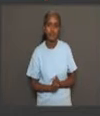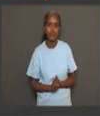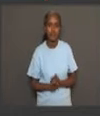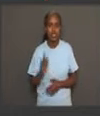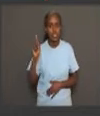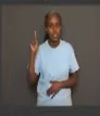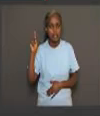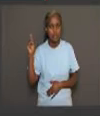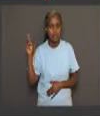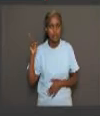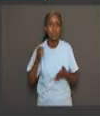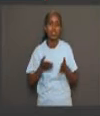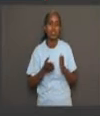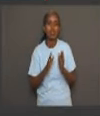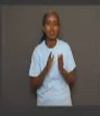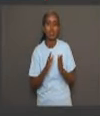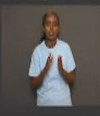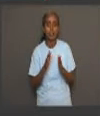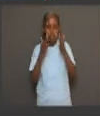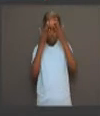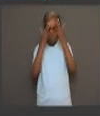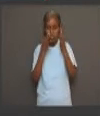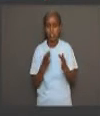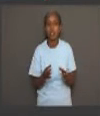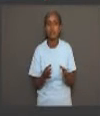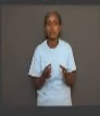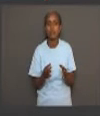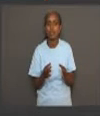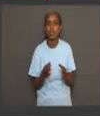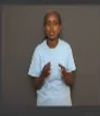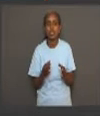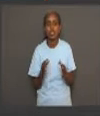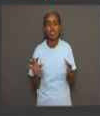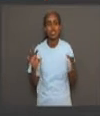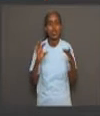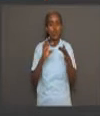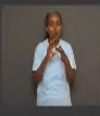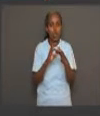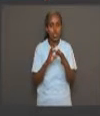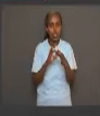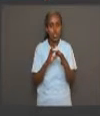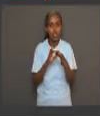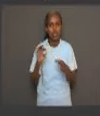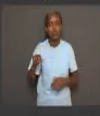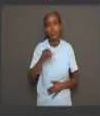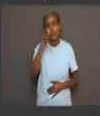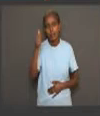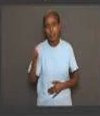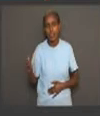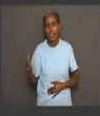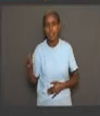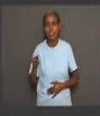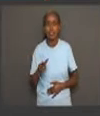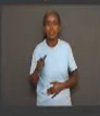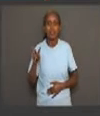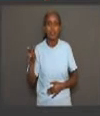This will allow us to determine the coordinates of any